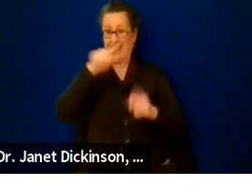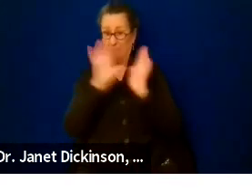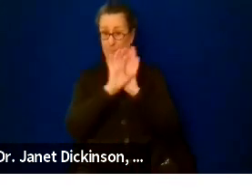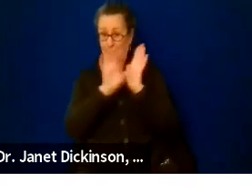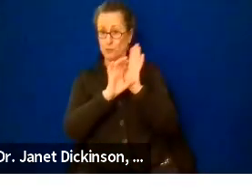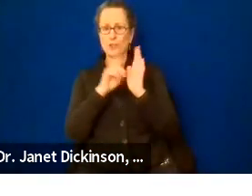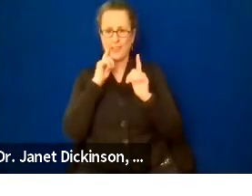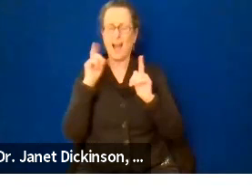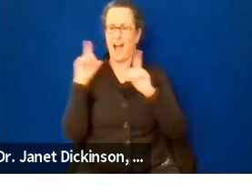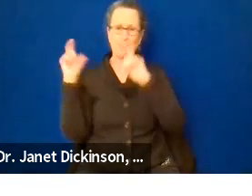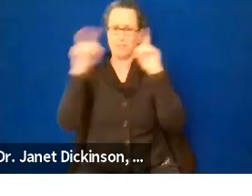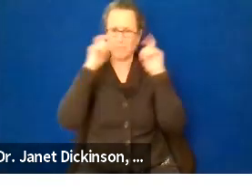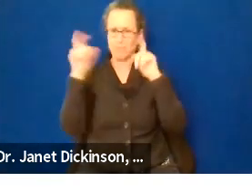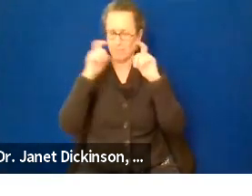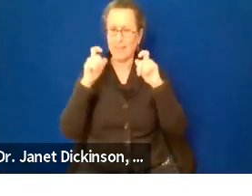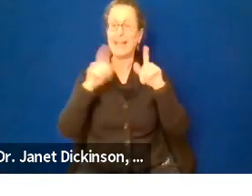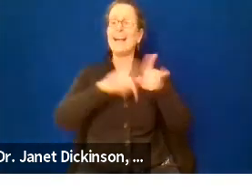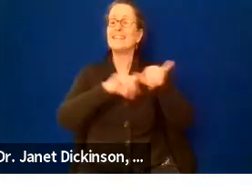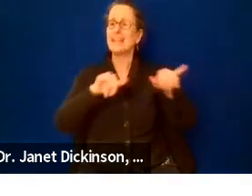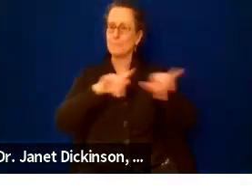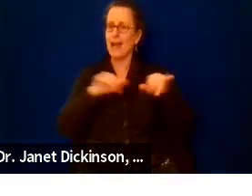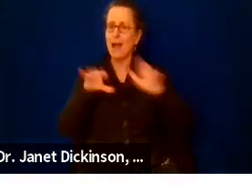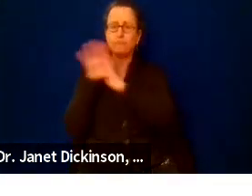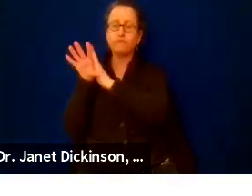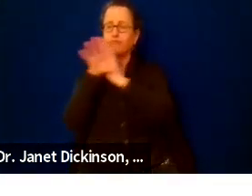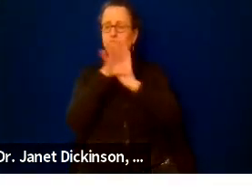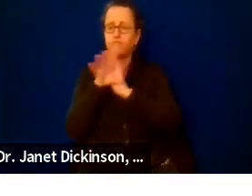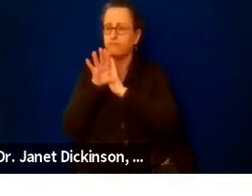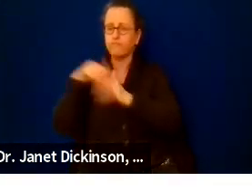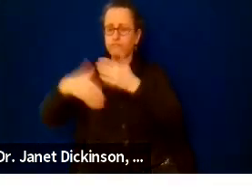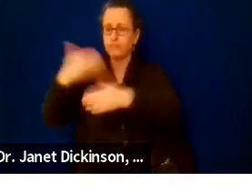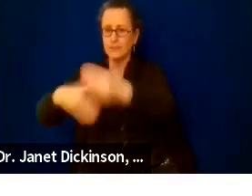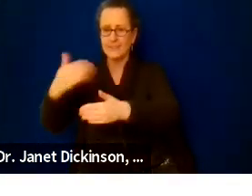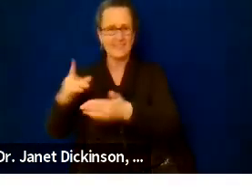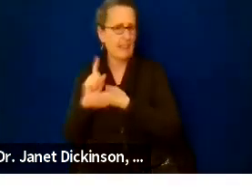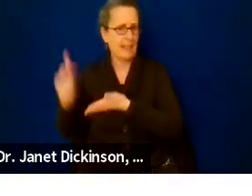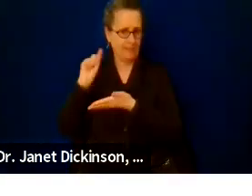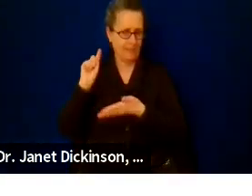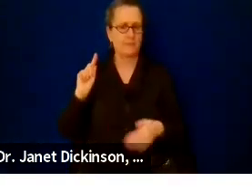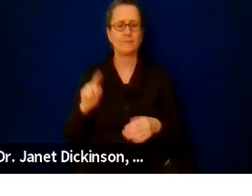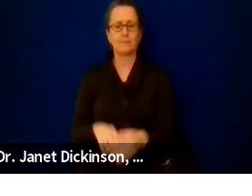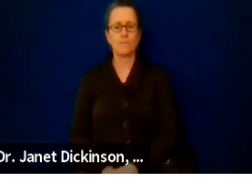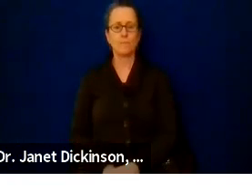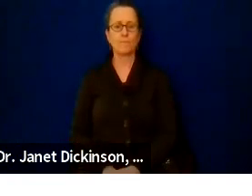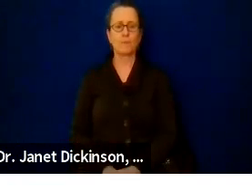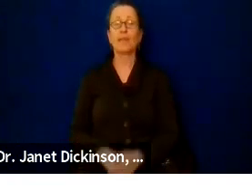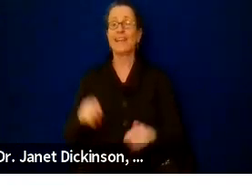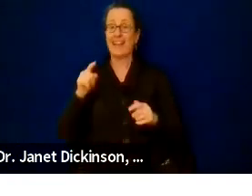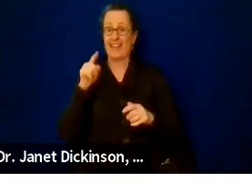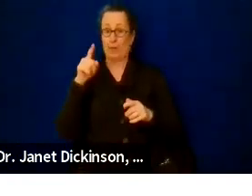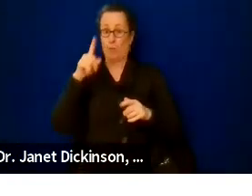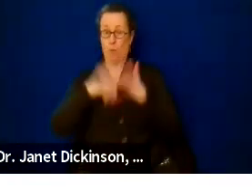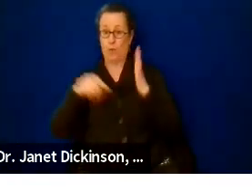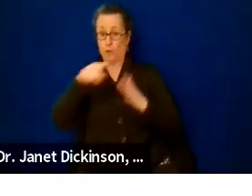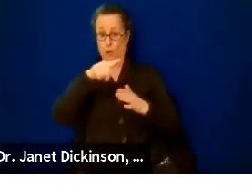in some of the various schools, and you can see how the desks have been set out. These are by the protocols that we are required